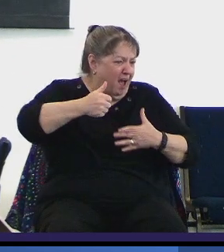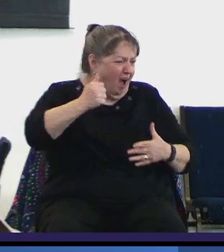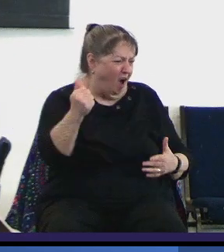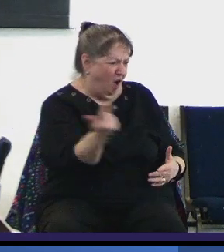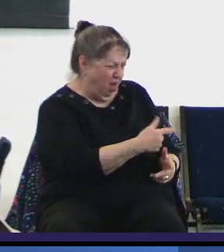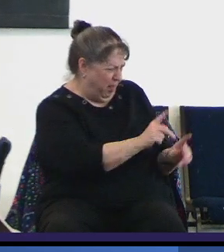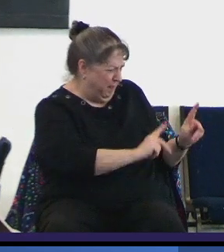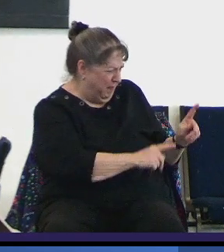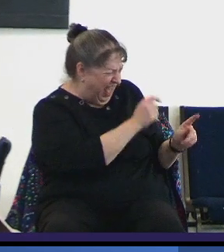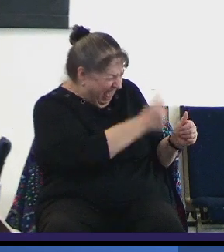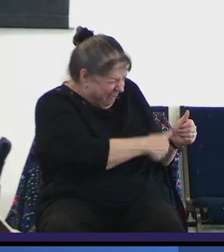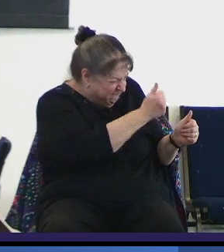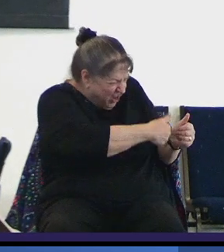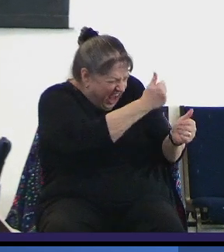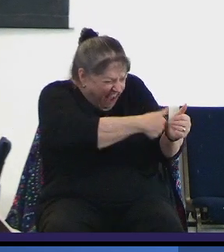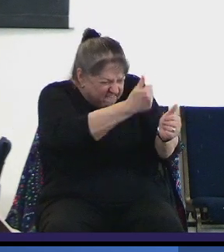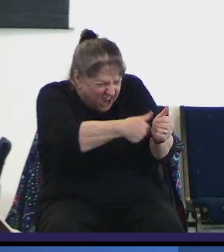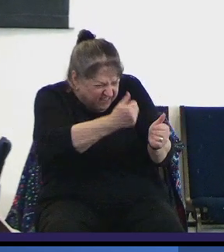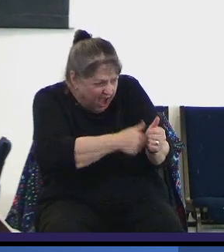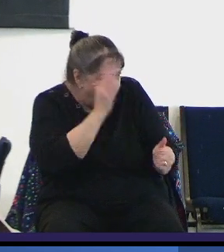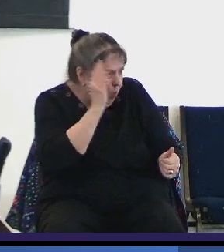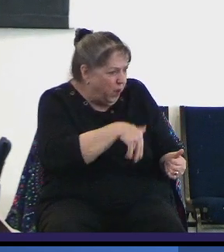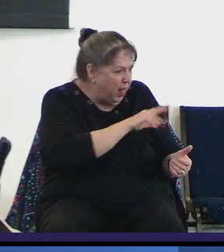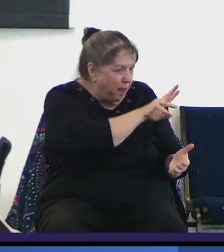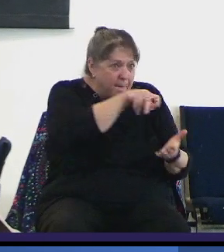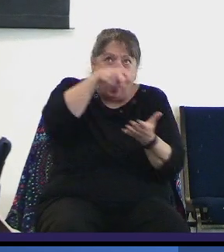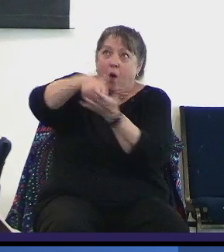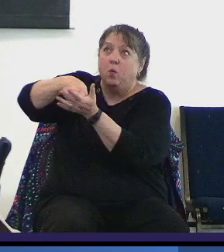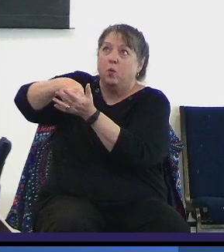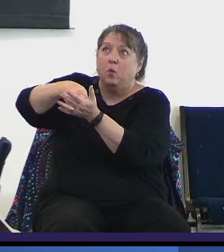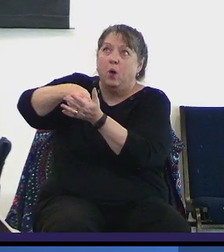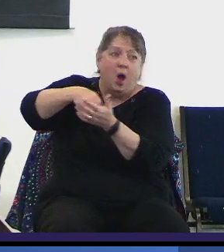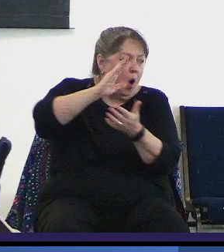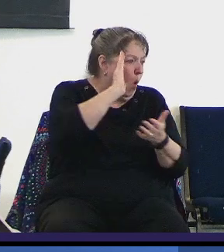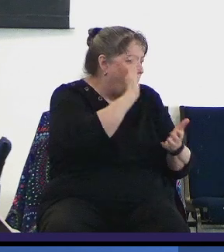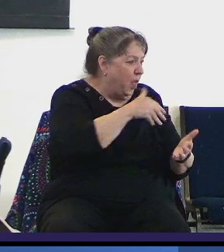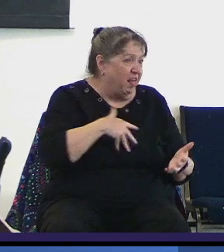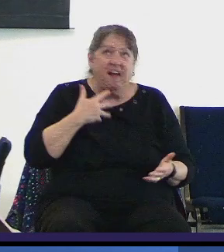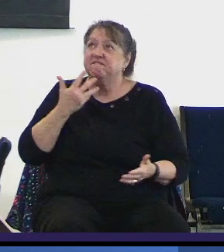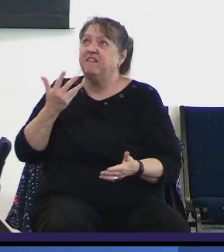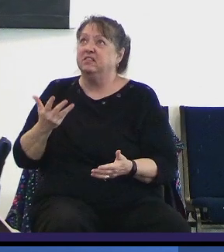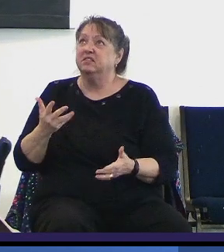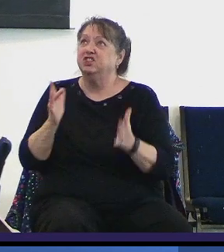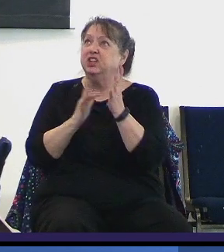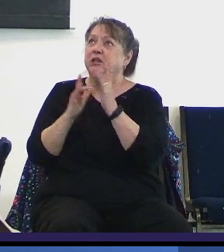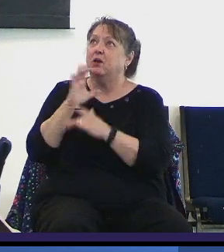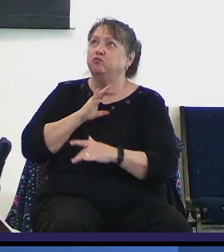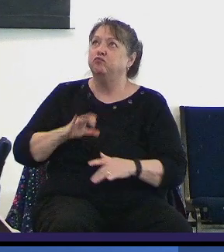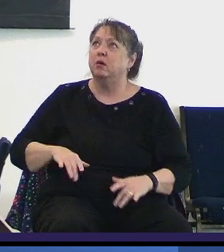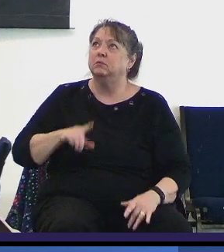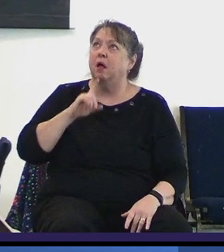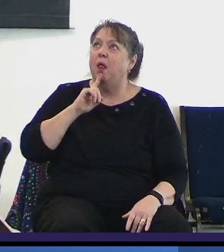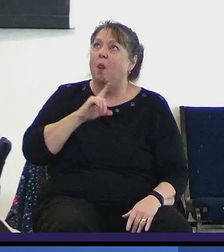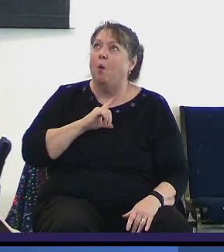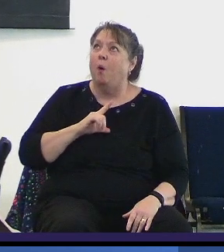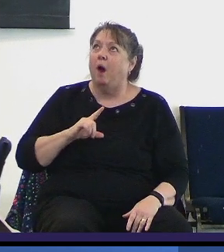will bow, every tongue will confess that Jesus Christ is Lord to the glory of God the Father.